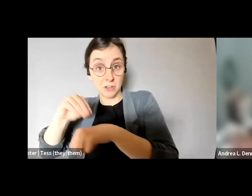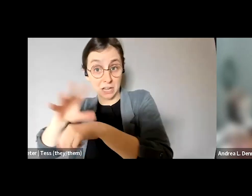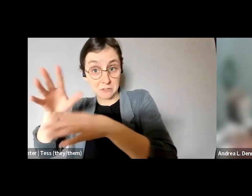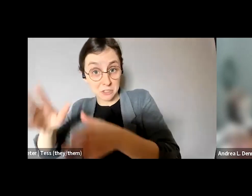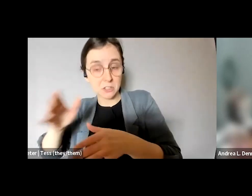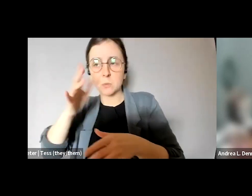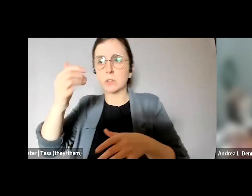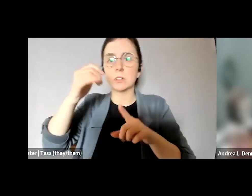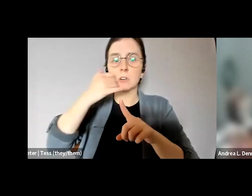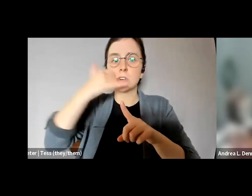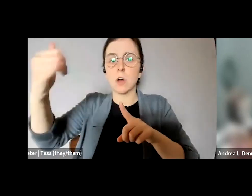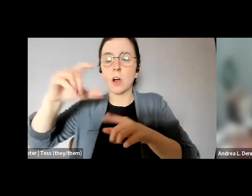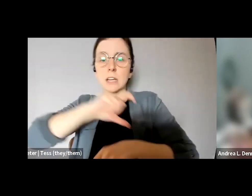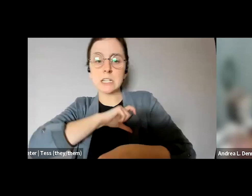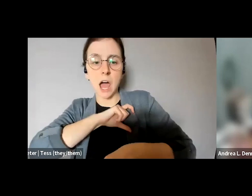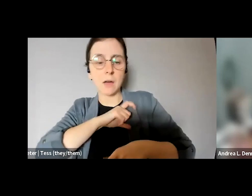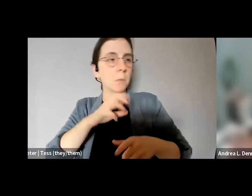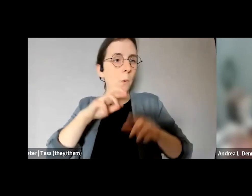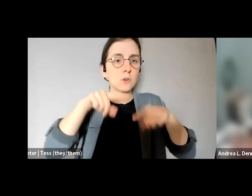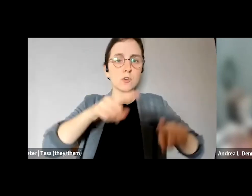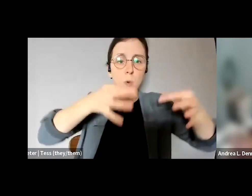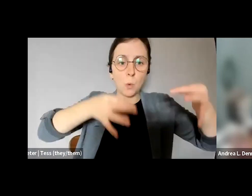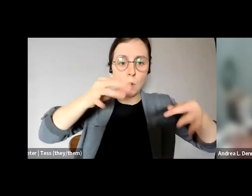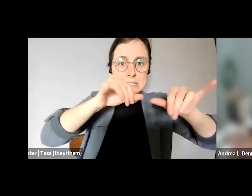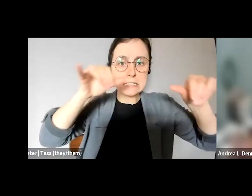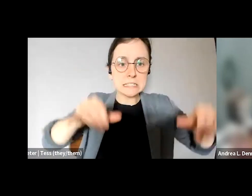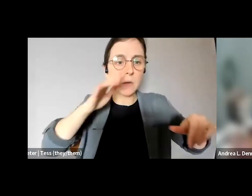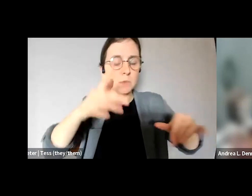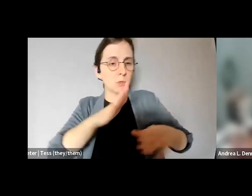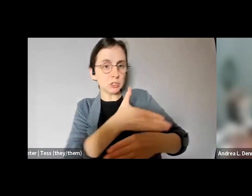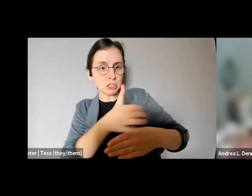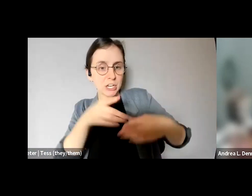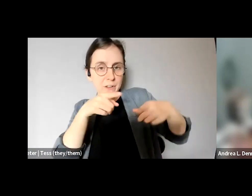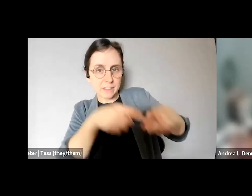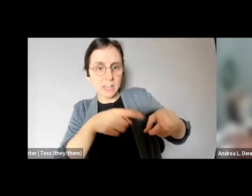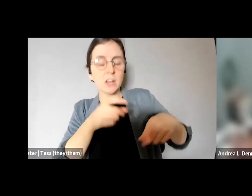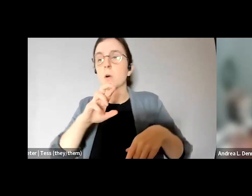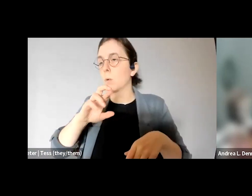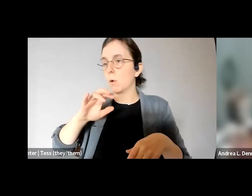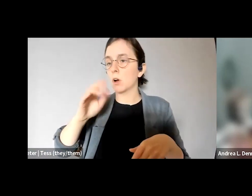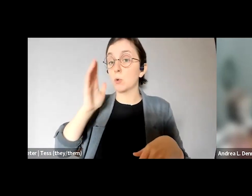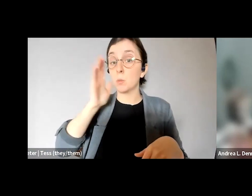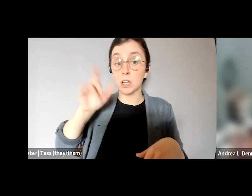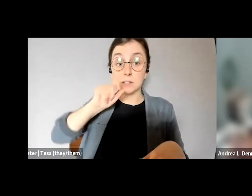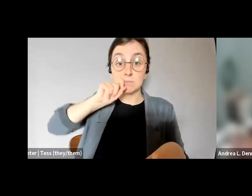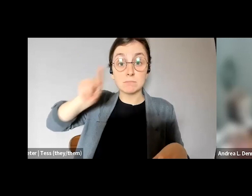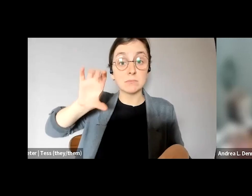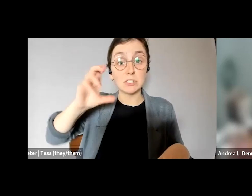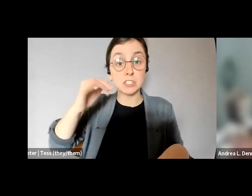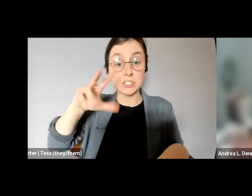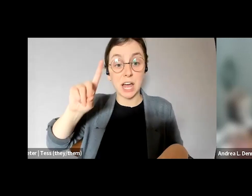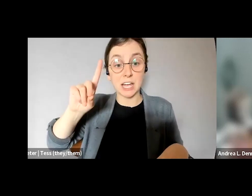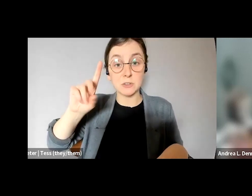enforcement or the court system, whether it will be shared with other systems such as the child abuse and neglect system